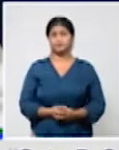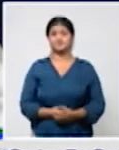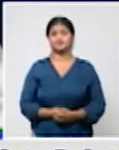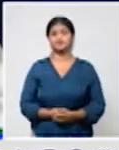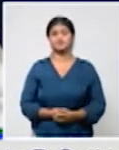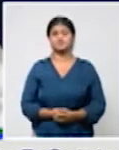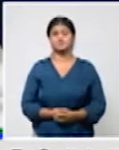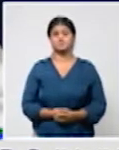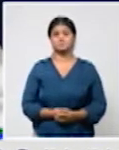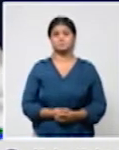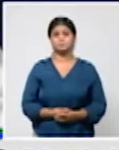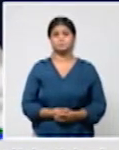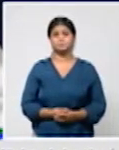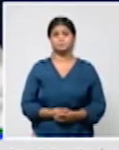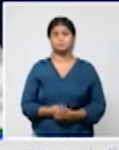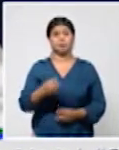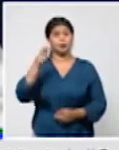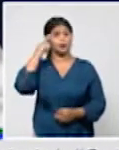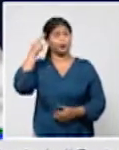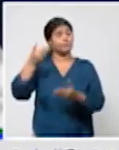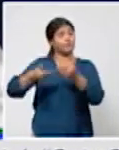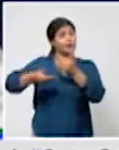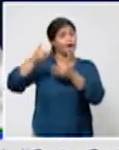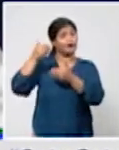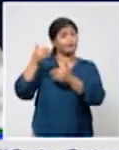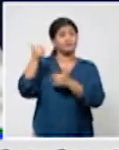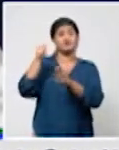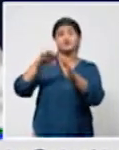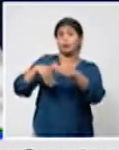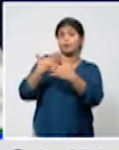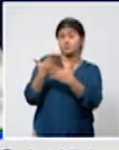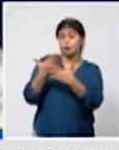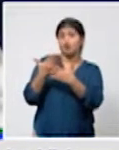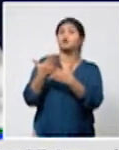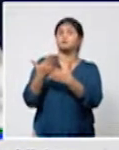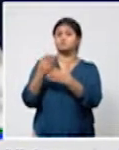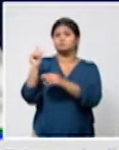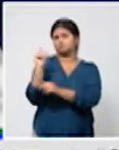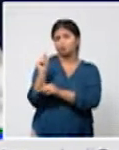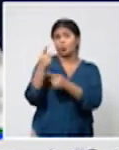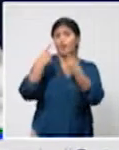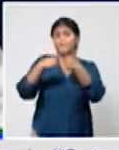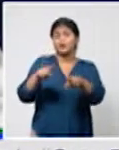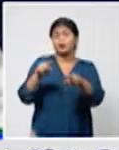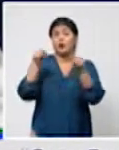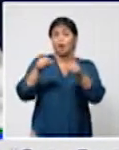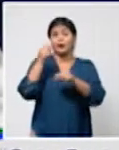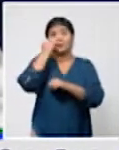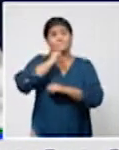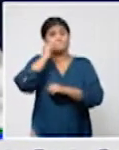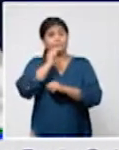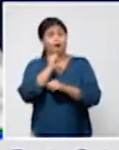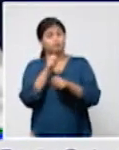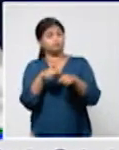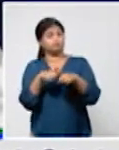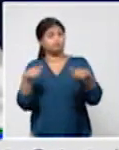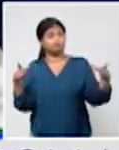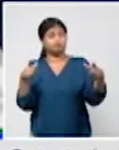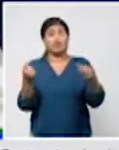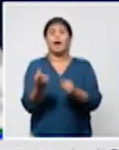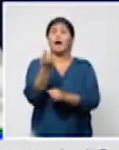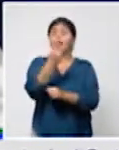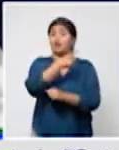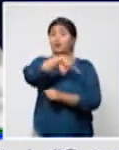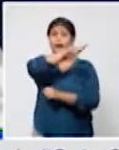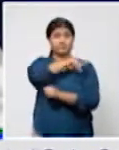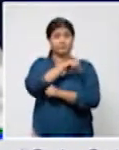a discrete number compared with the number of positive cases diagnosed yesterday. This brings patients who have recovered from